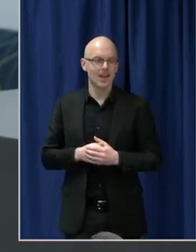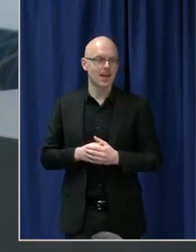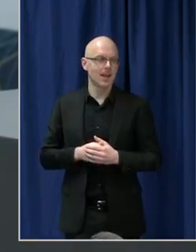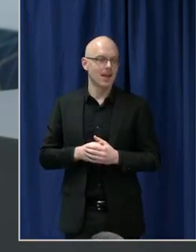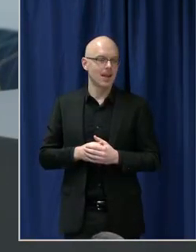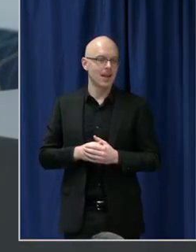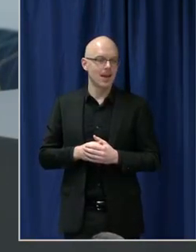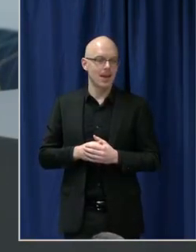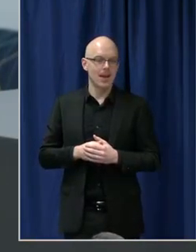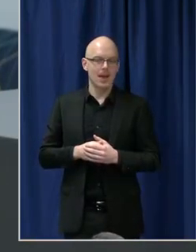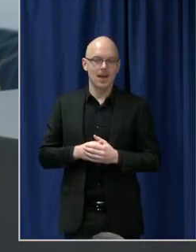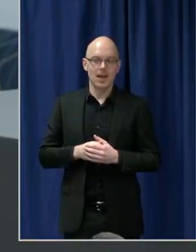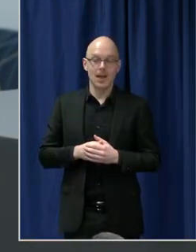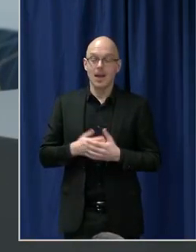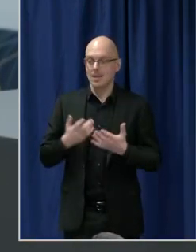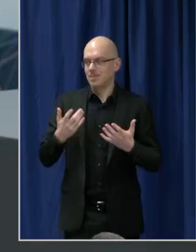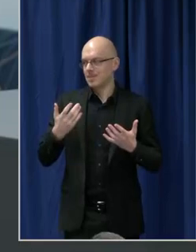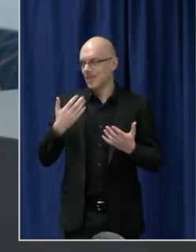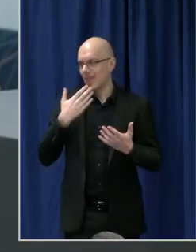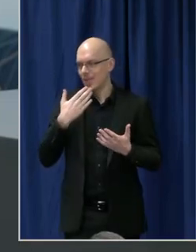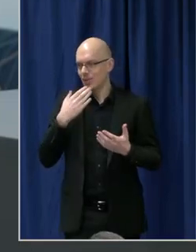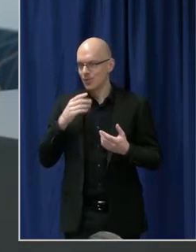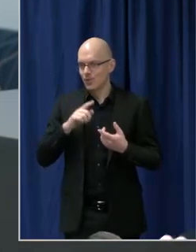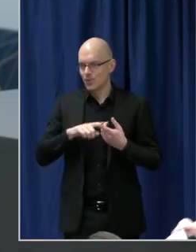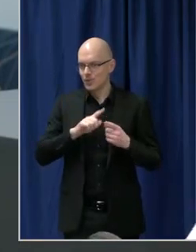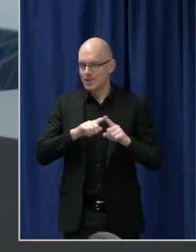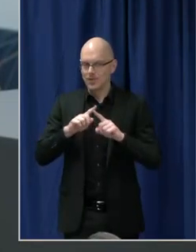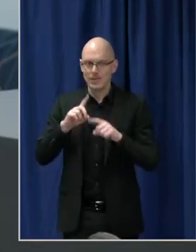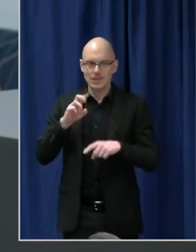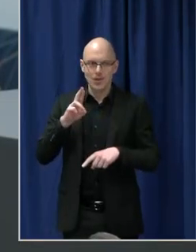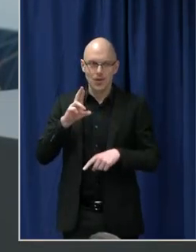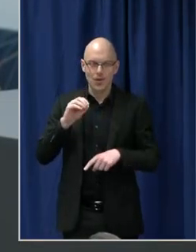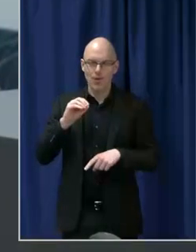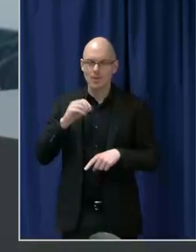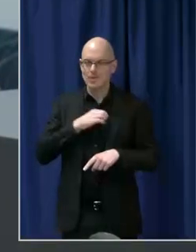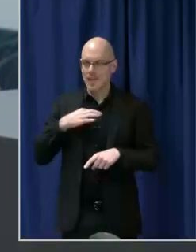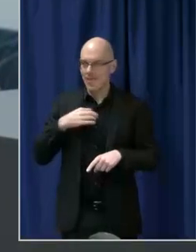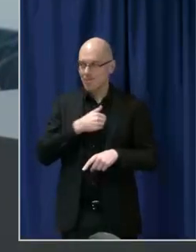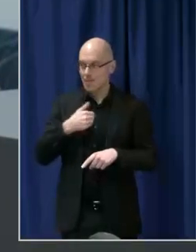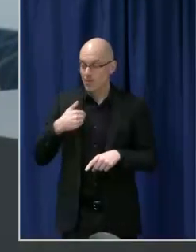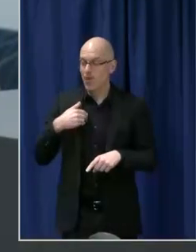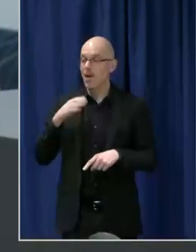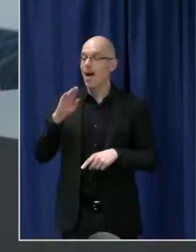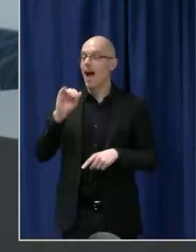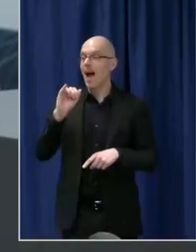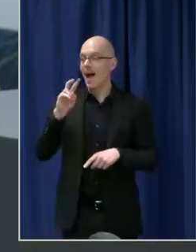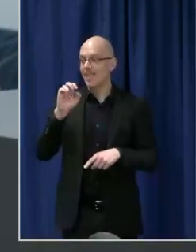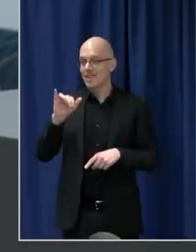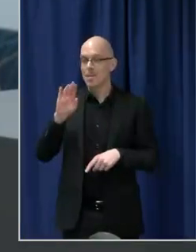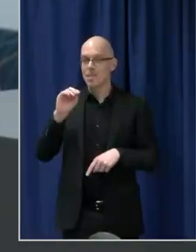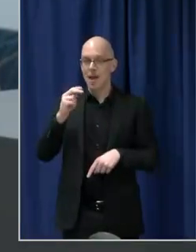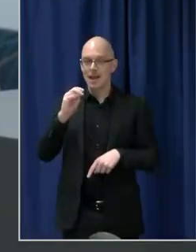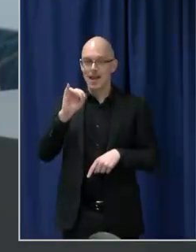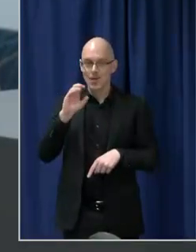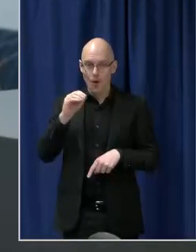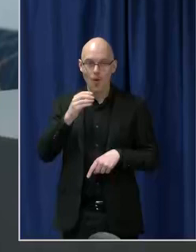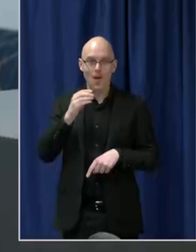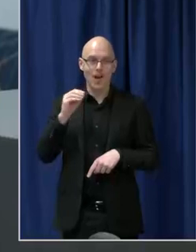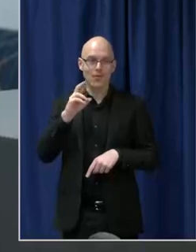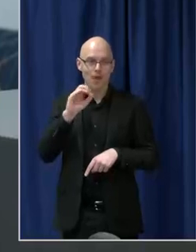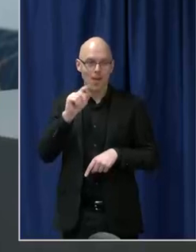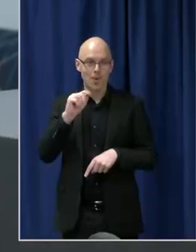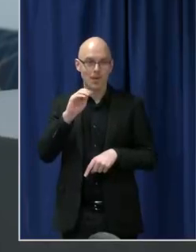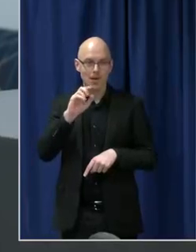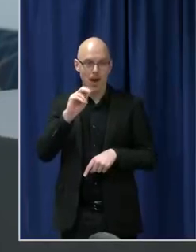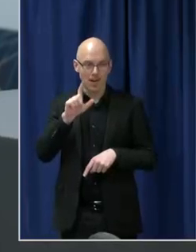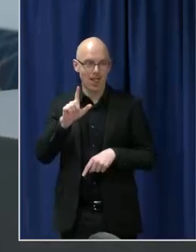the DRO staff members Ivy Bonejo and Robert McConnell, and our many DRO volunteers who